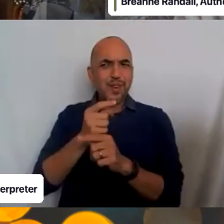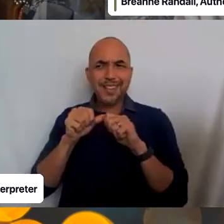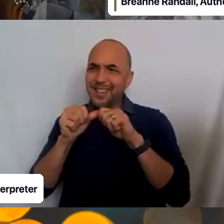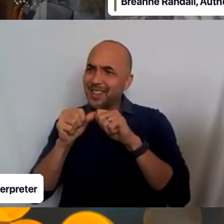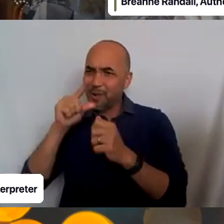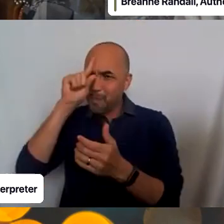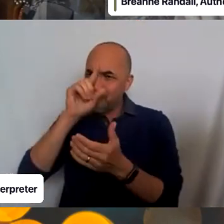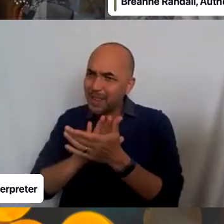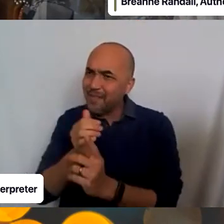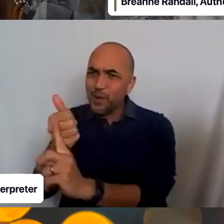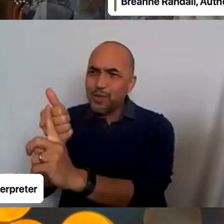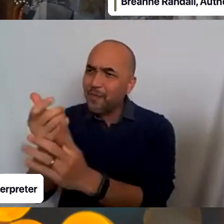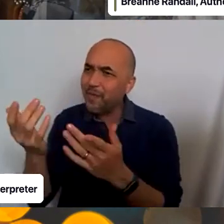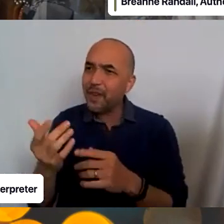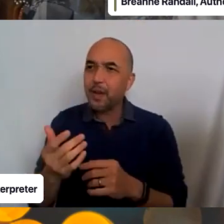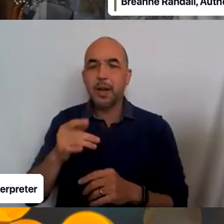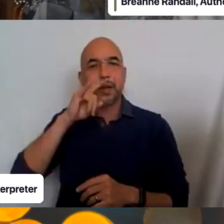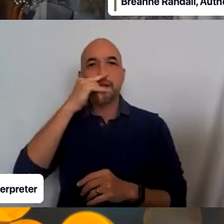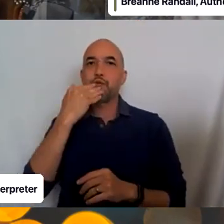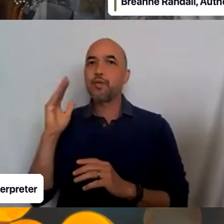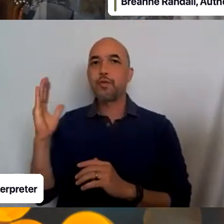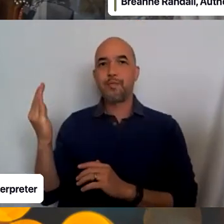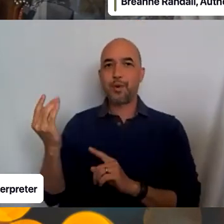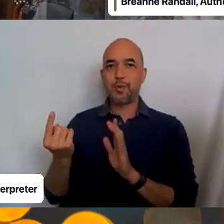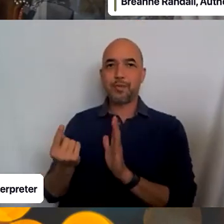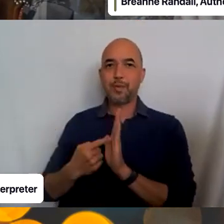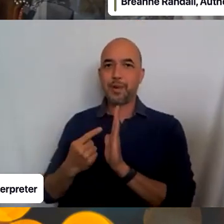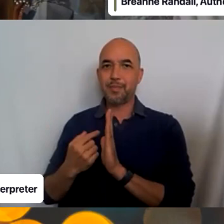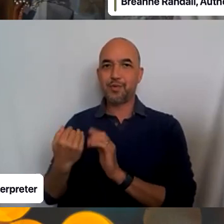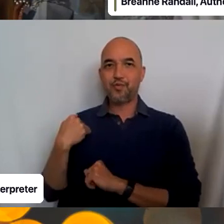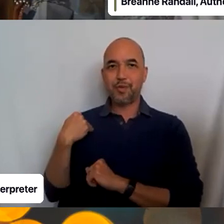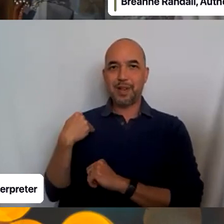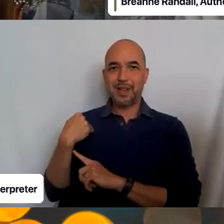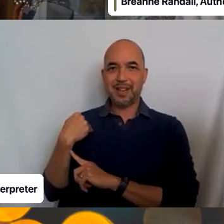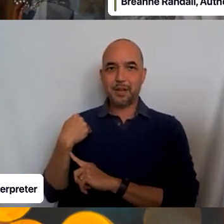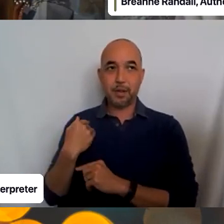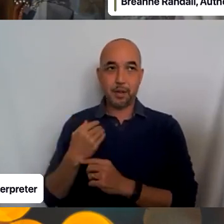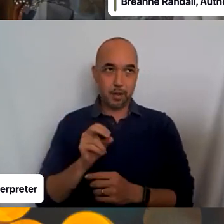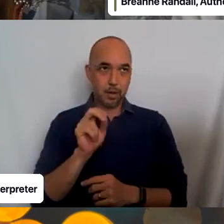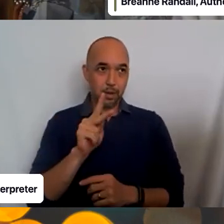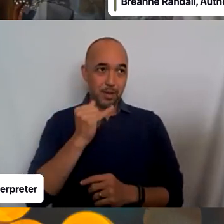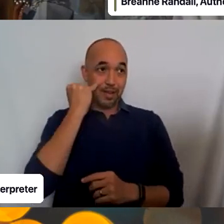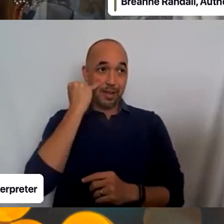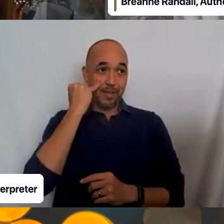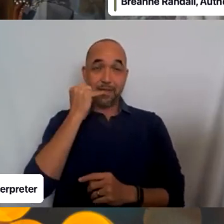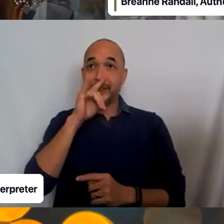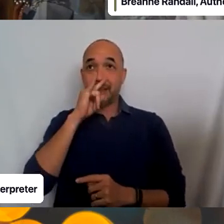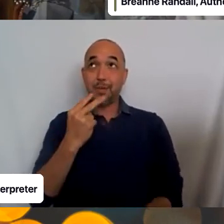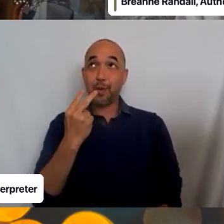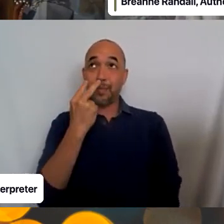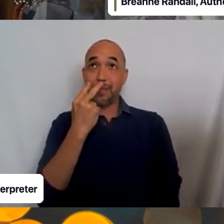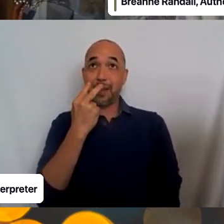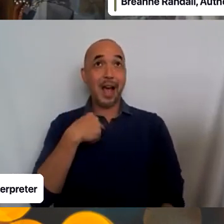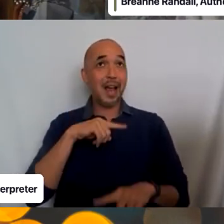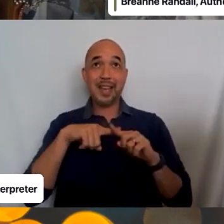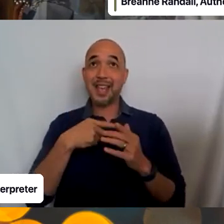best mirrors sometimes and the best reminders to, like, okay, if they're telling me and they're looking at me, I can't give up.